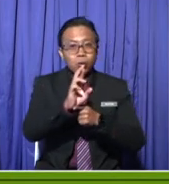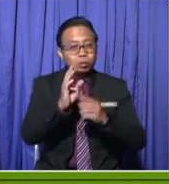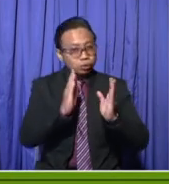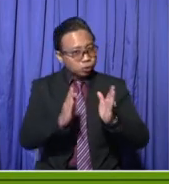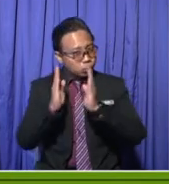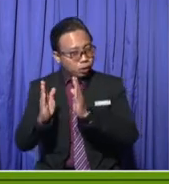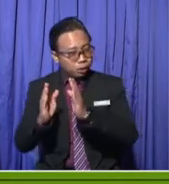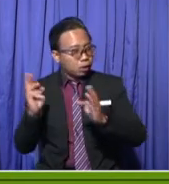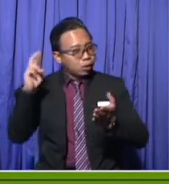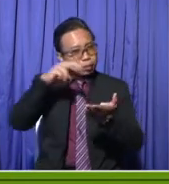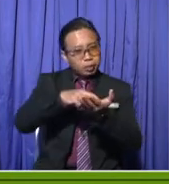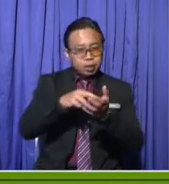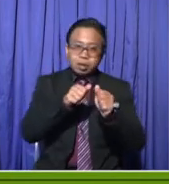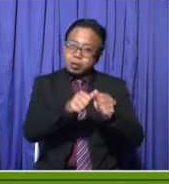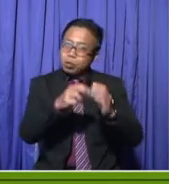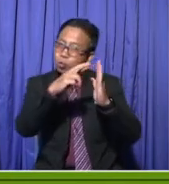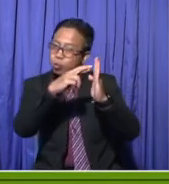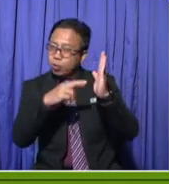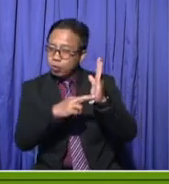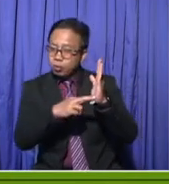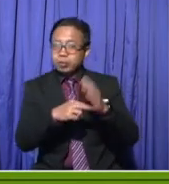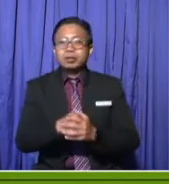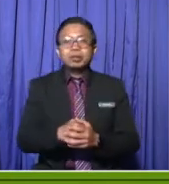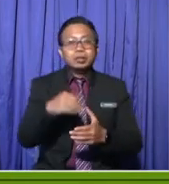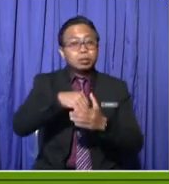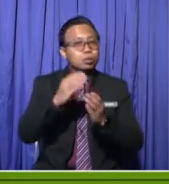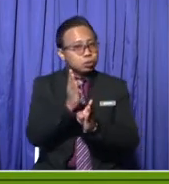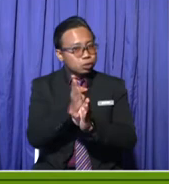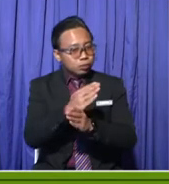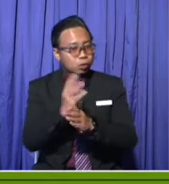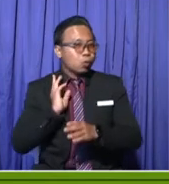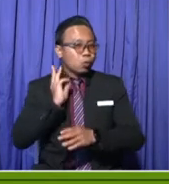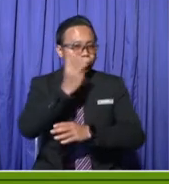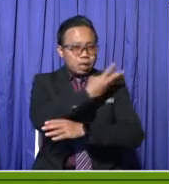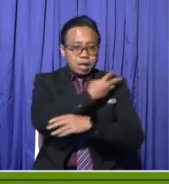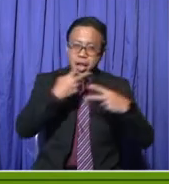repeat based on a rule. Instead of shape, we have a